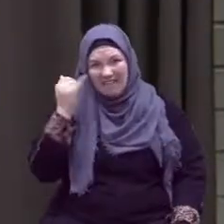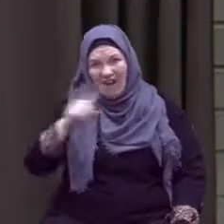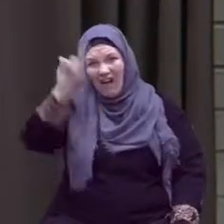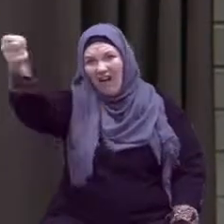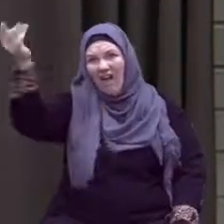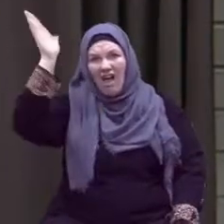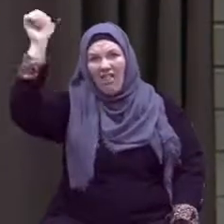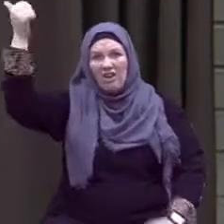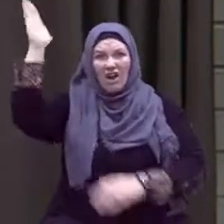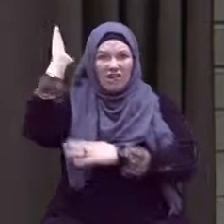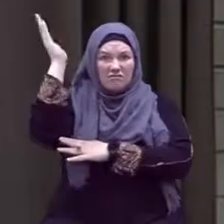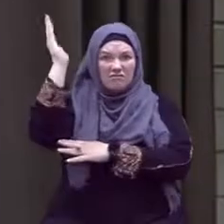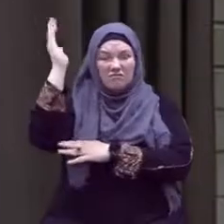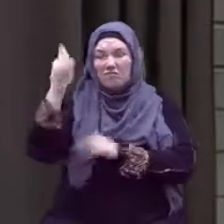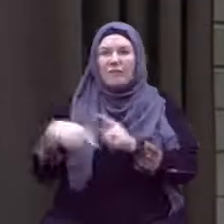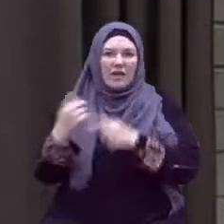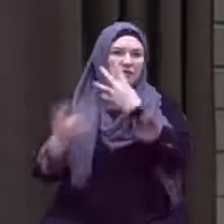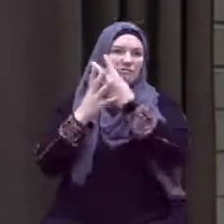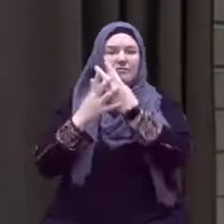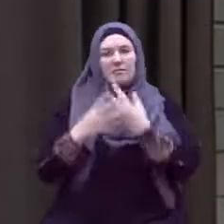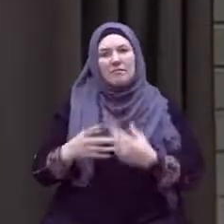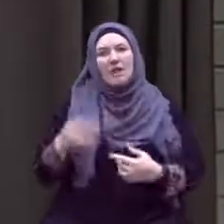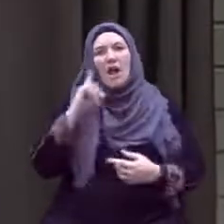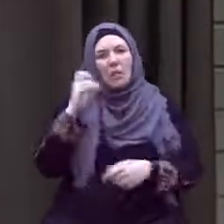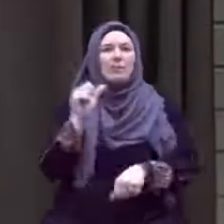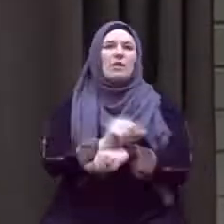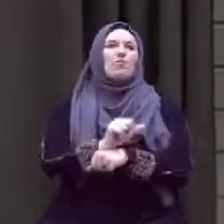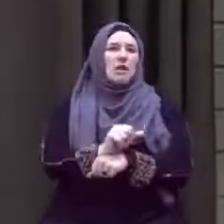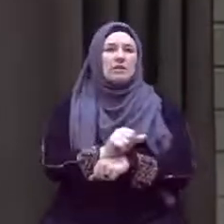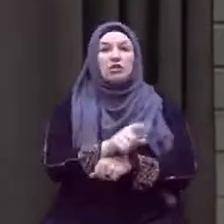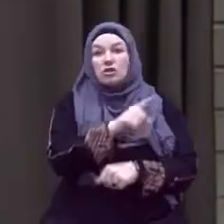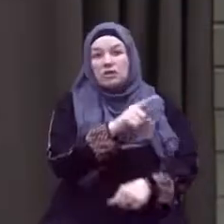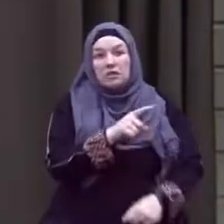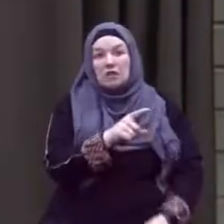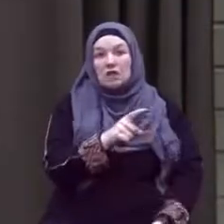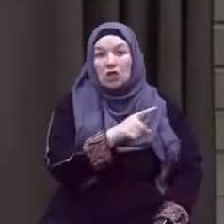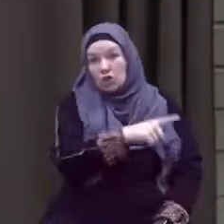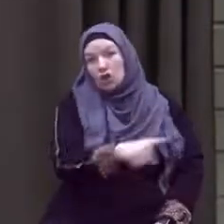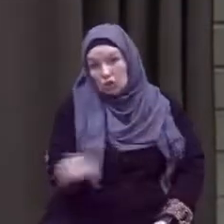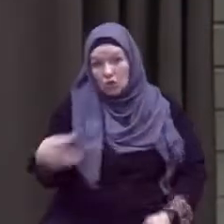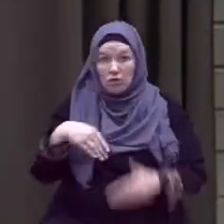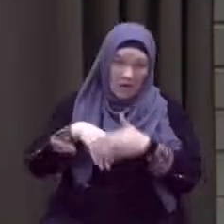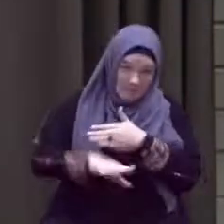couldn't. You would have been arrested at the door. You, not only me.